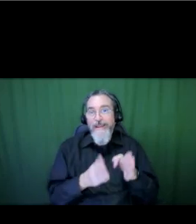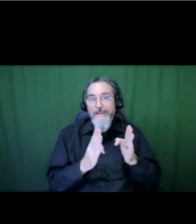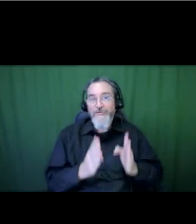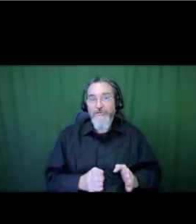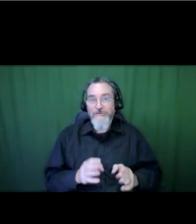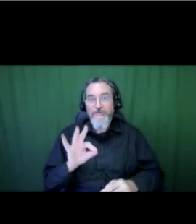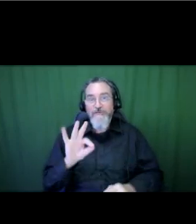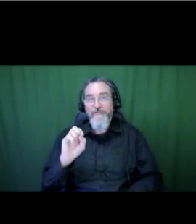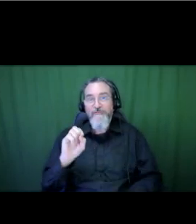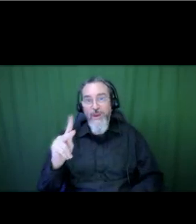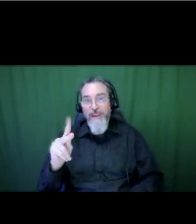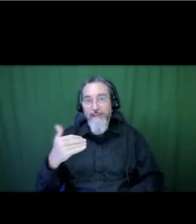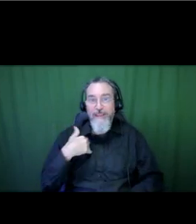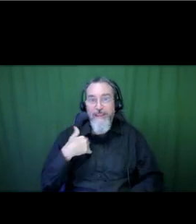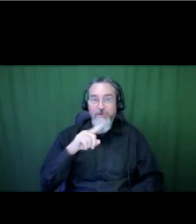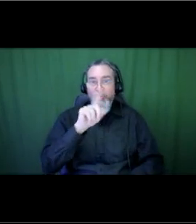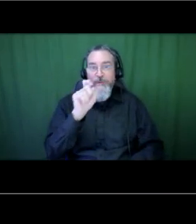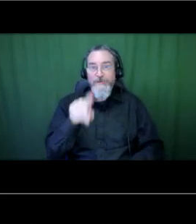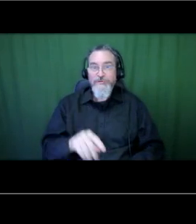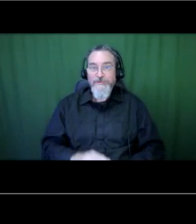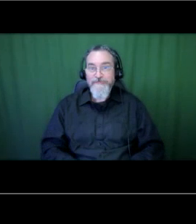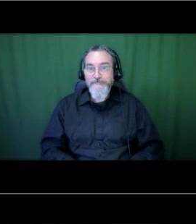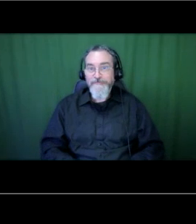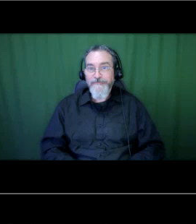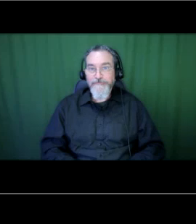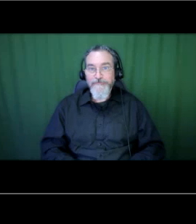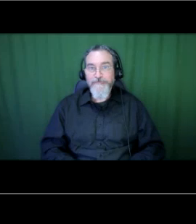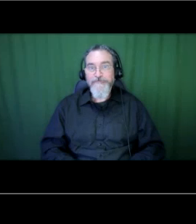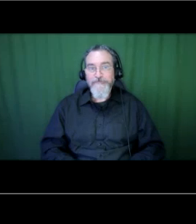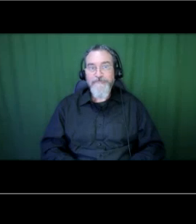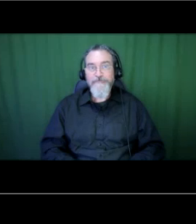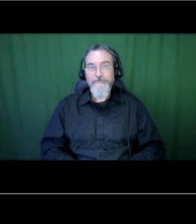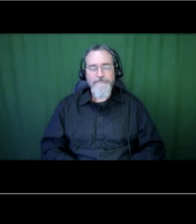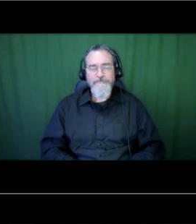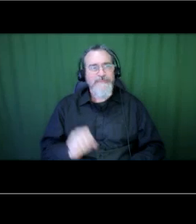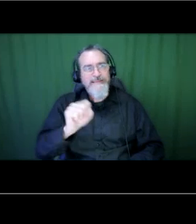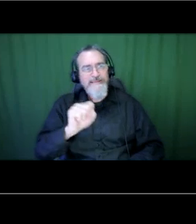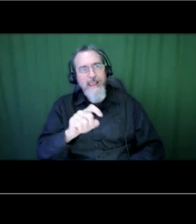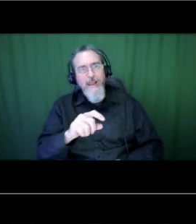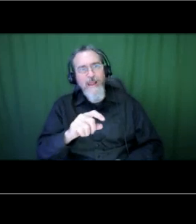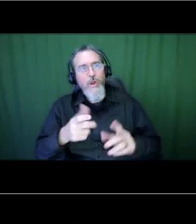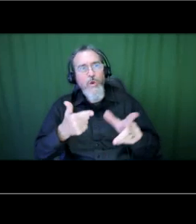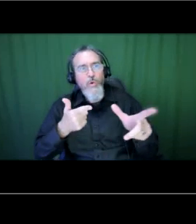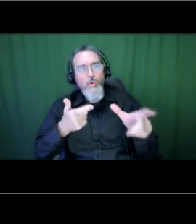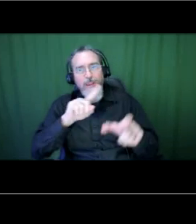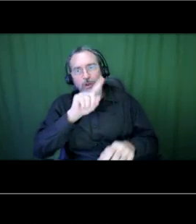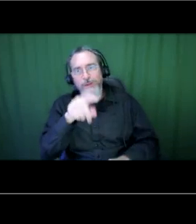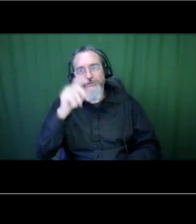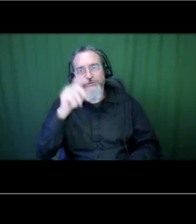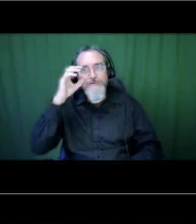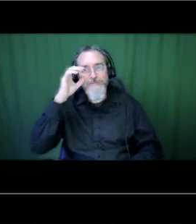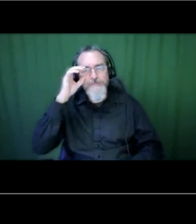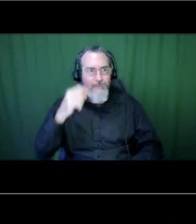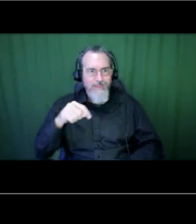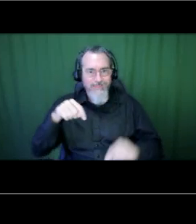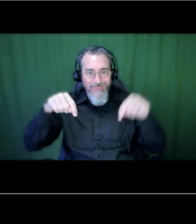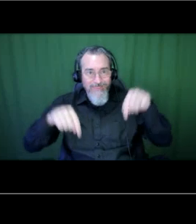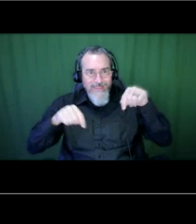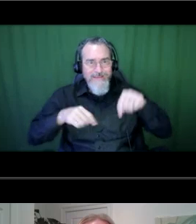to come off mute and briefly? Yeah, super quick question. I'm so intrigued about